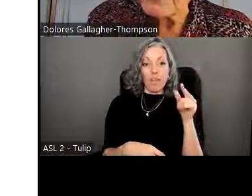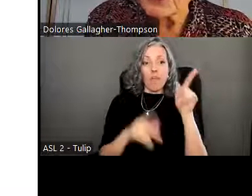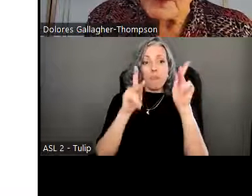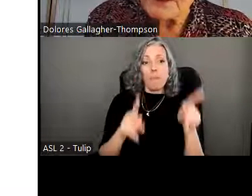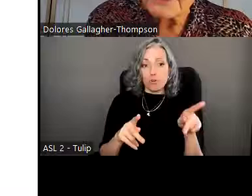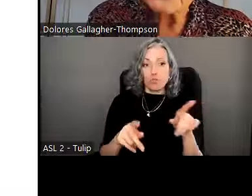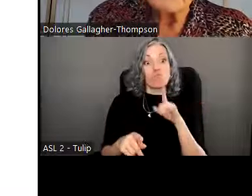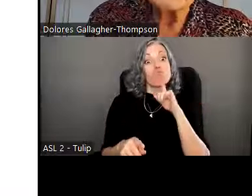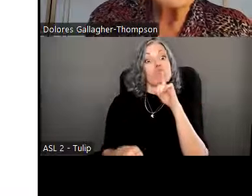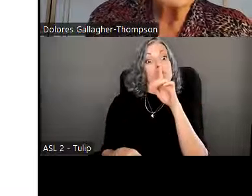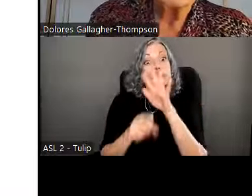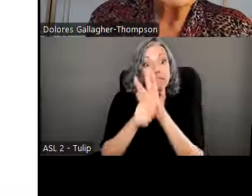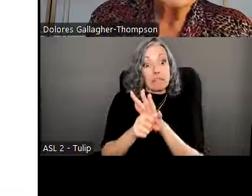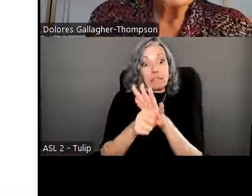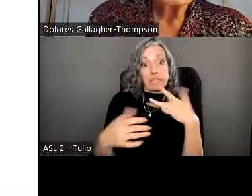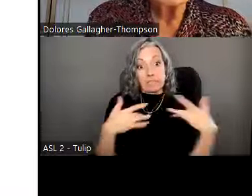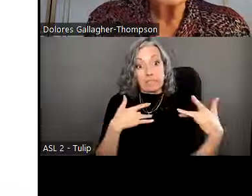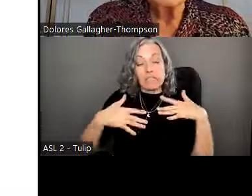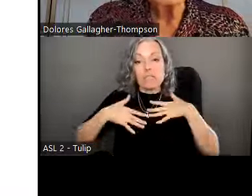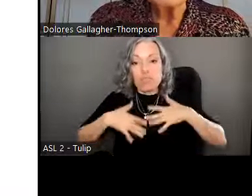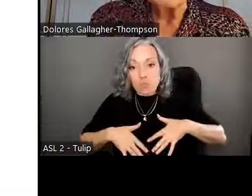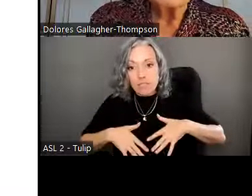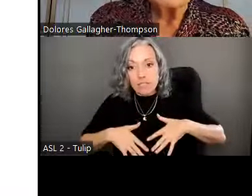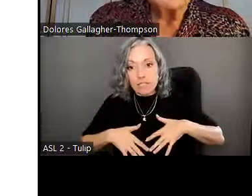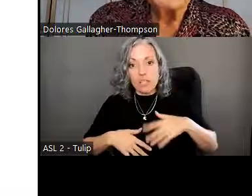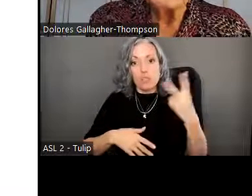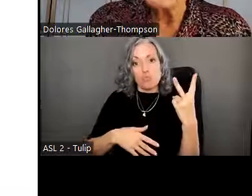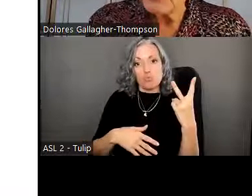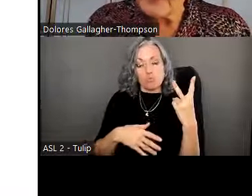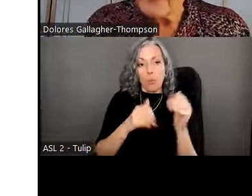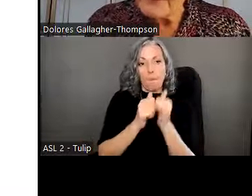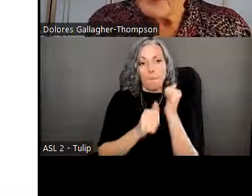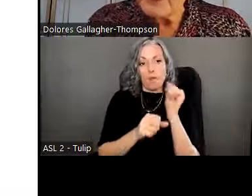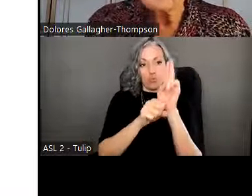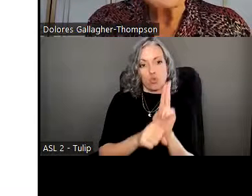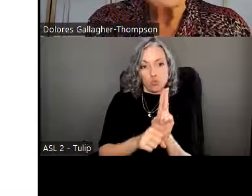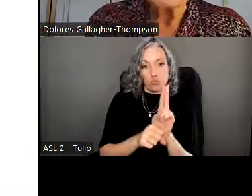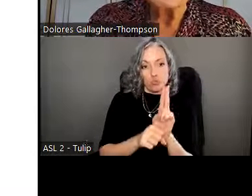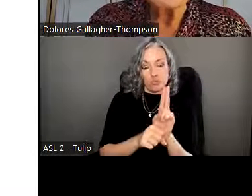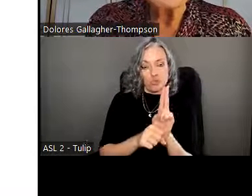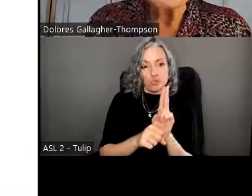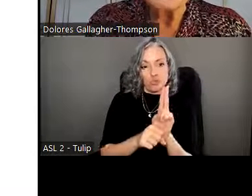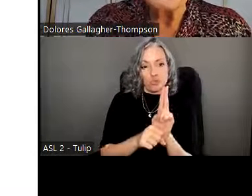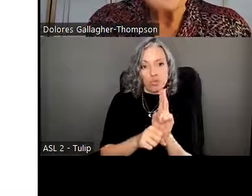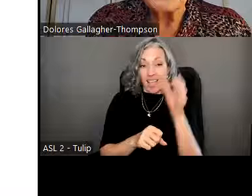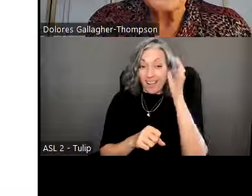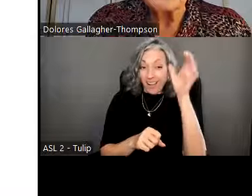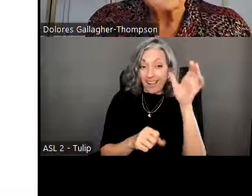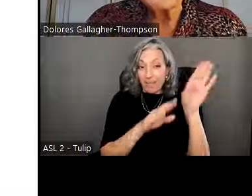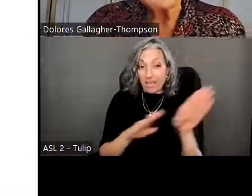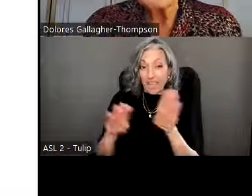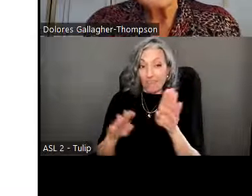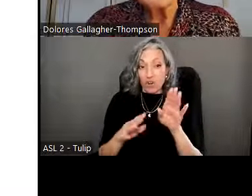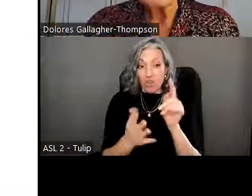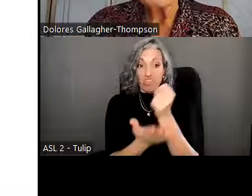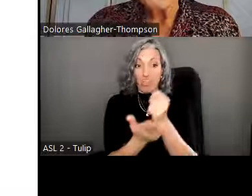highly distressed, highly depressed. The 2 most commonly used with the evidence base are cognitive behavior therapy